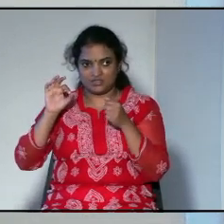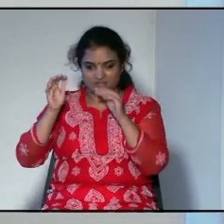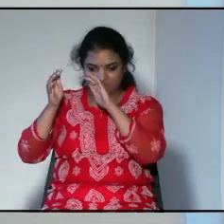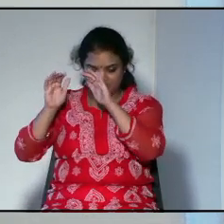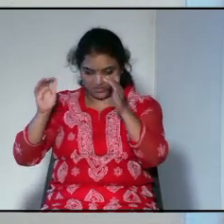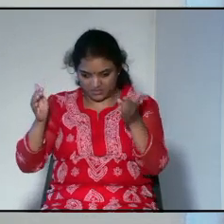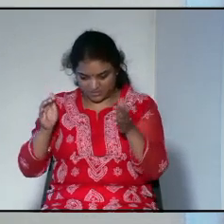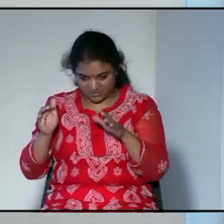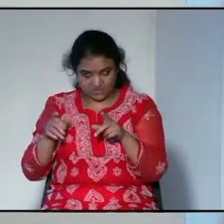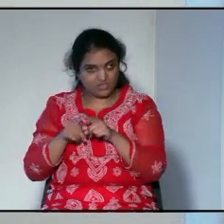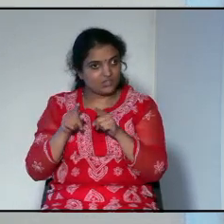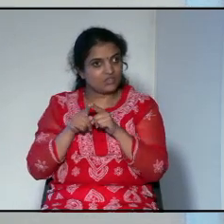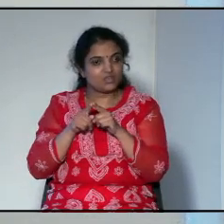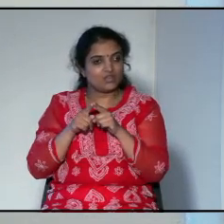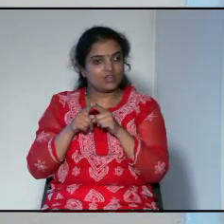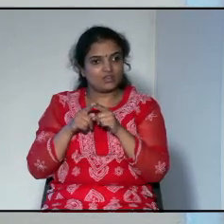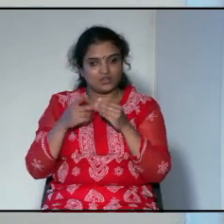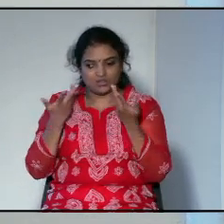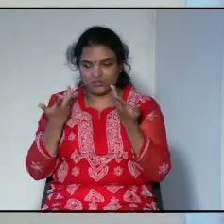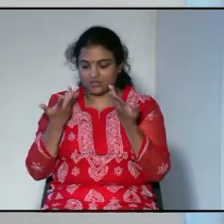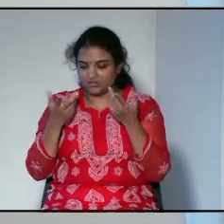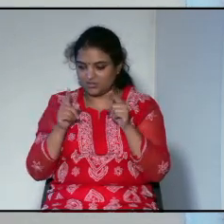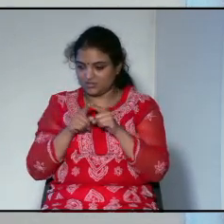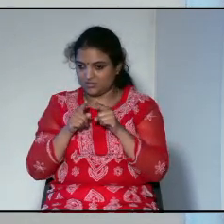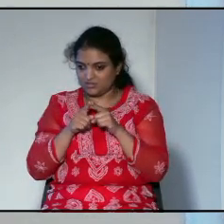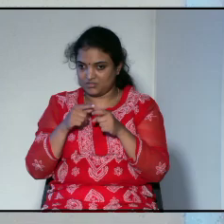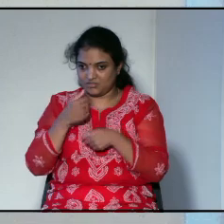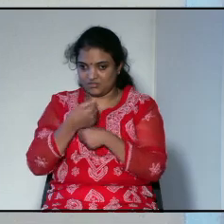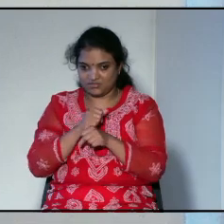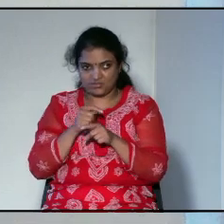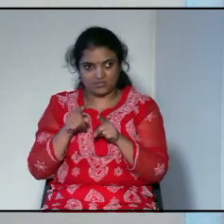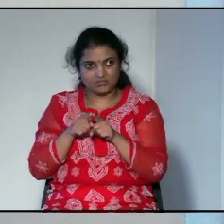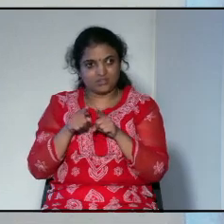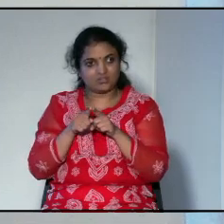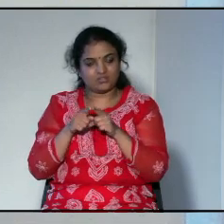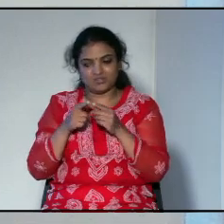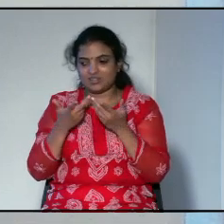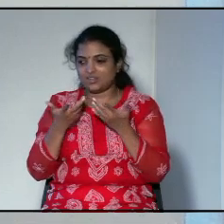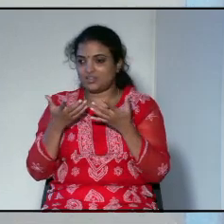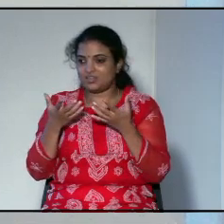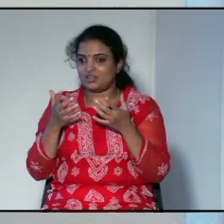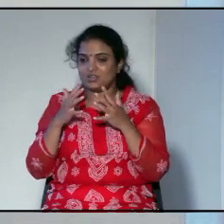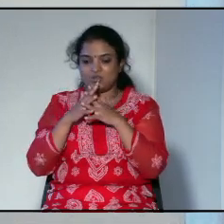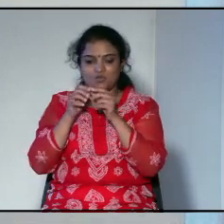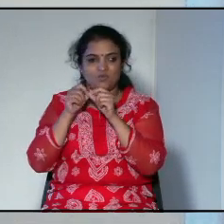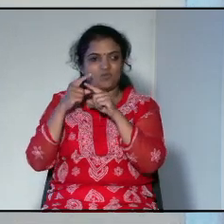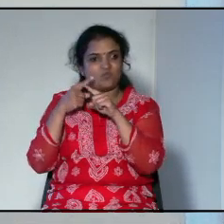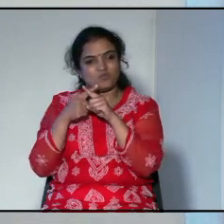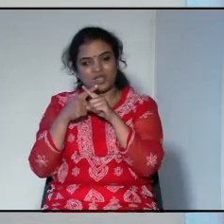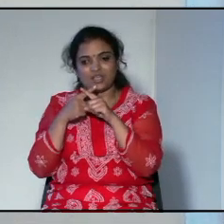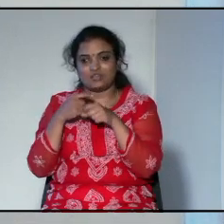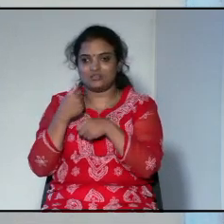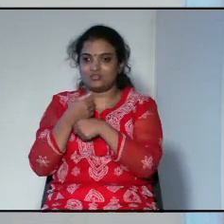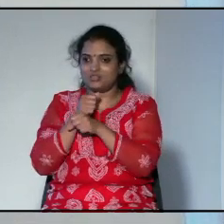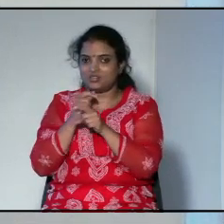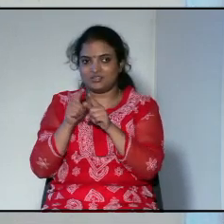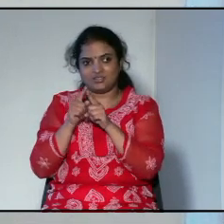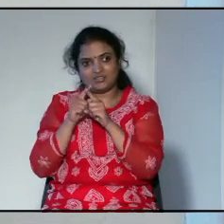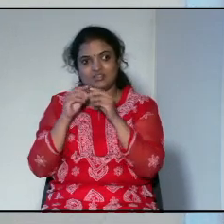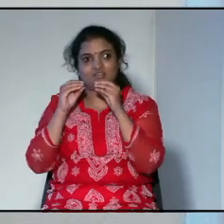was 2 kilos. I said, why? She's saying the rest will go out with the wax. And I said, no, let's just stick to bronze